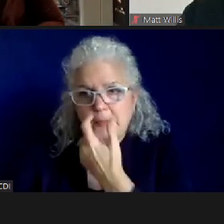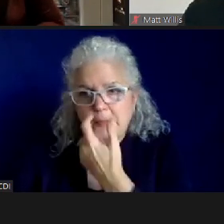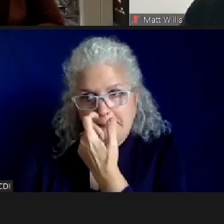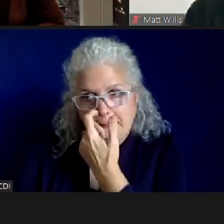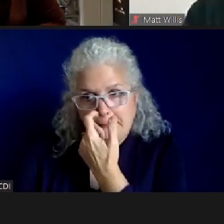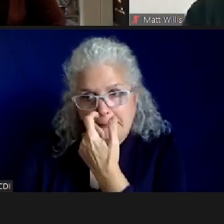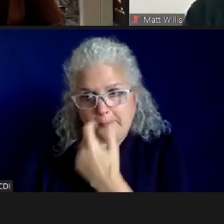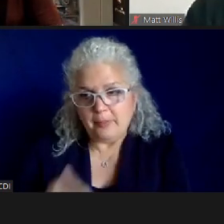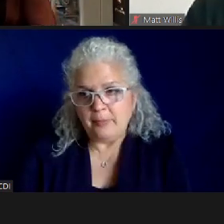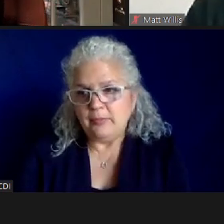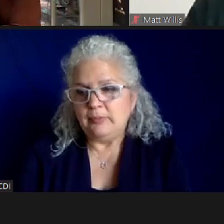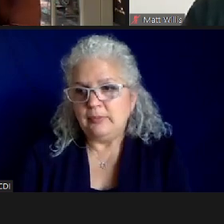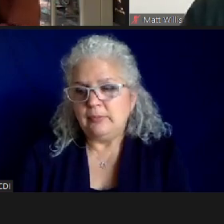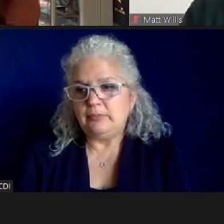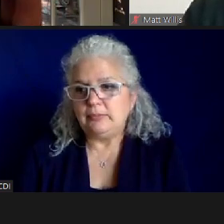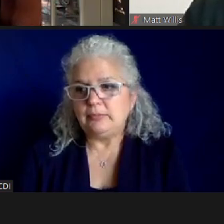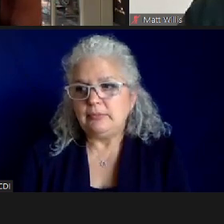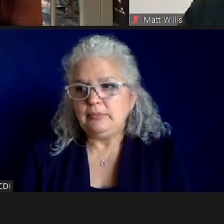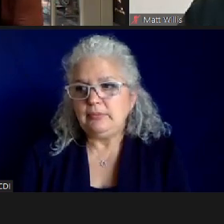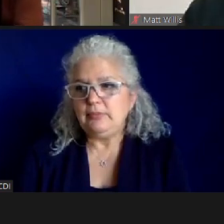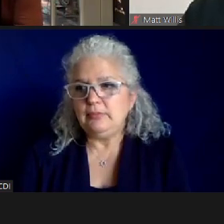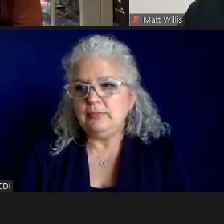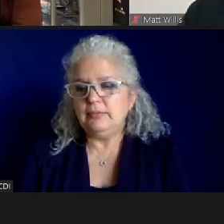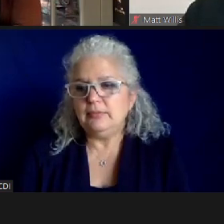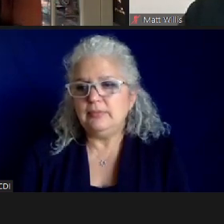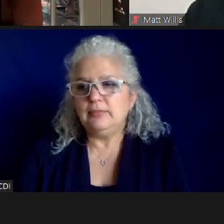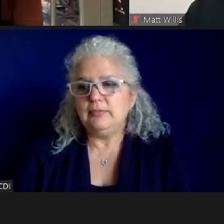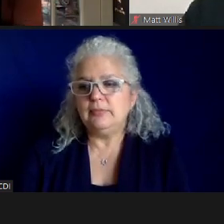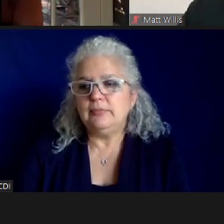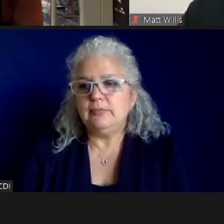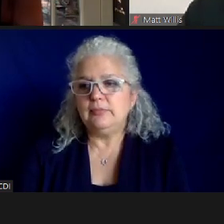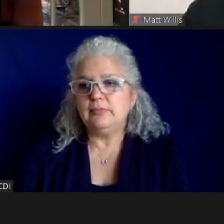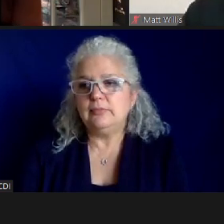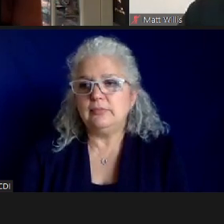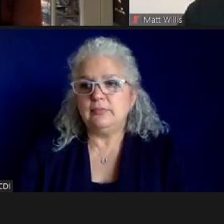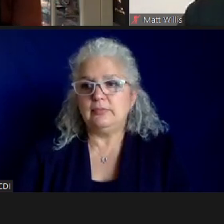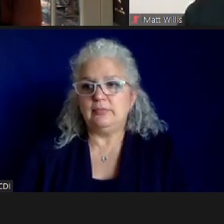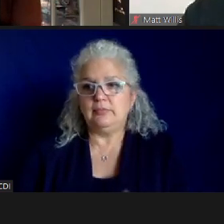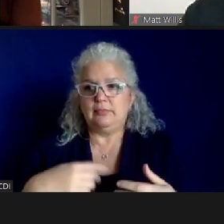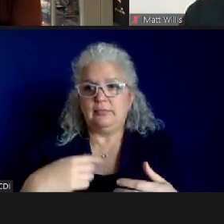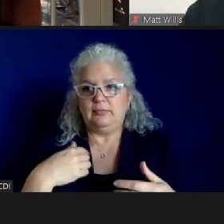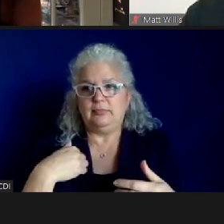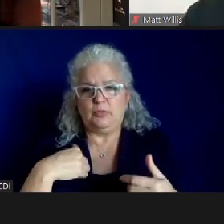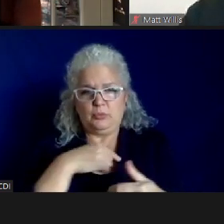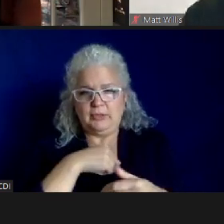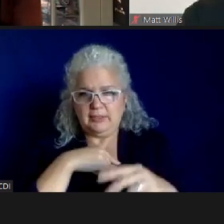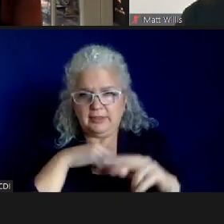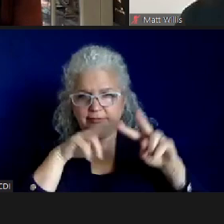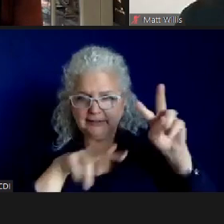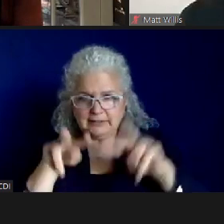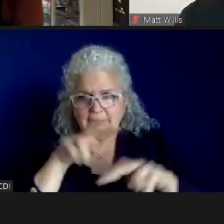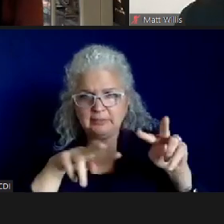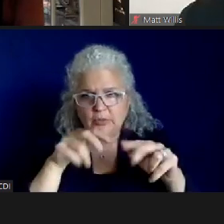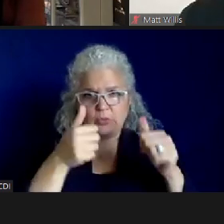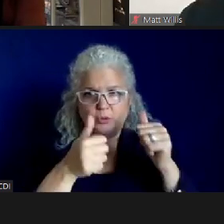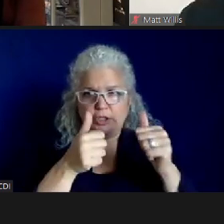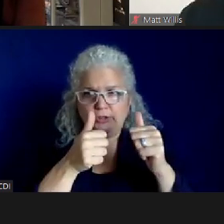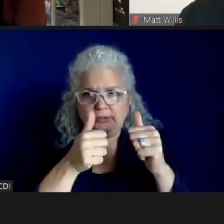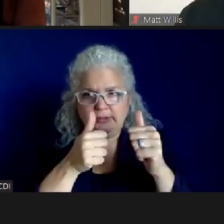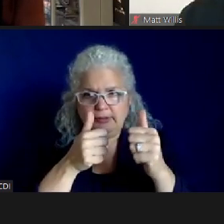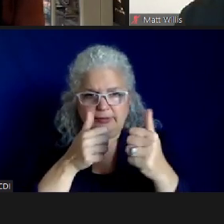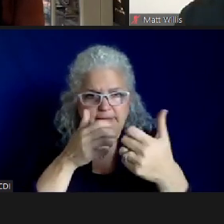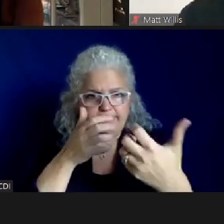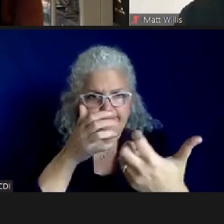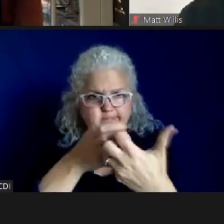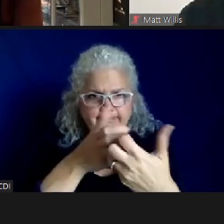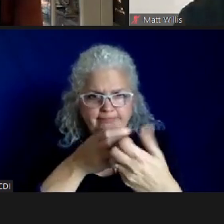kind of pointing our vaccine cannons, as I describe it, you know, we're looking at the rubric from